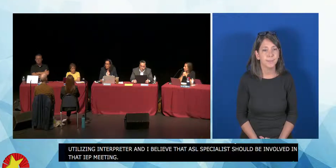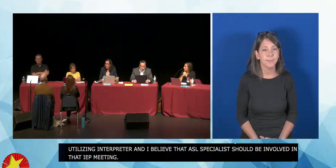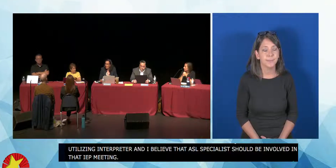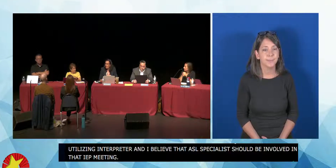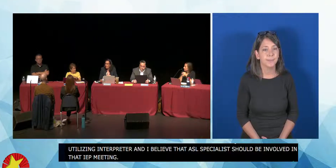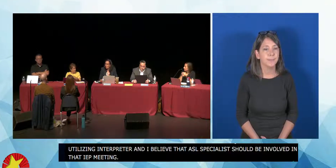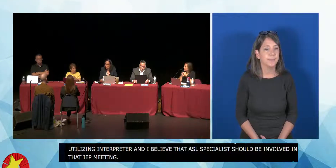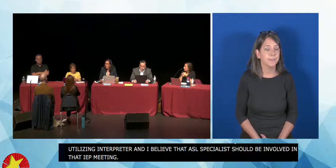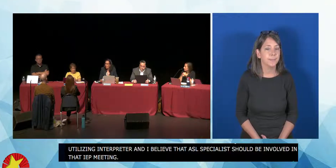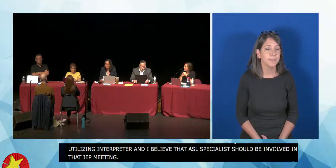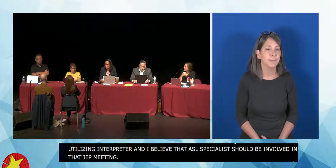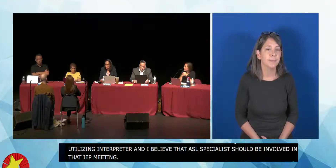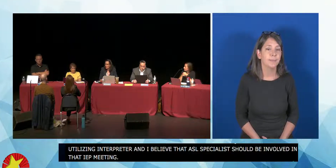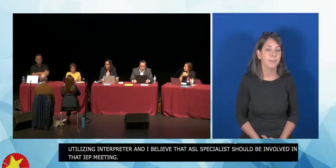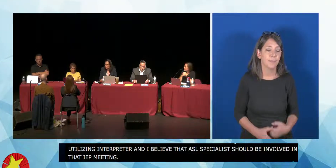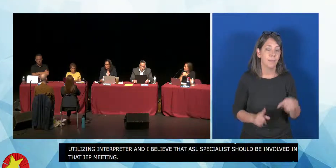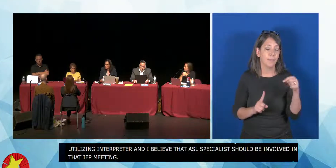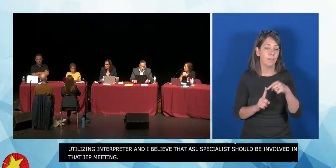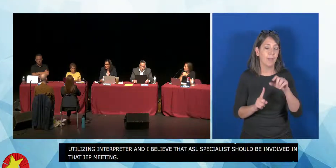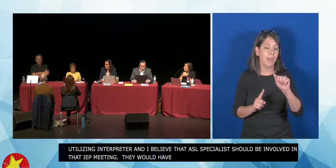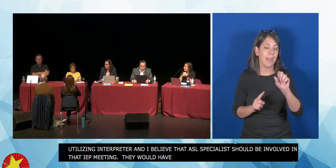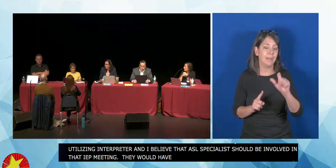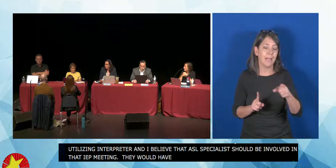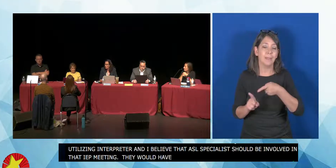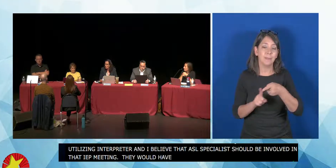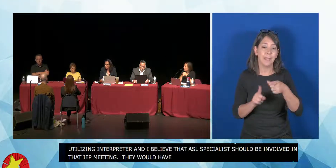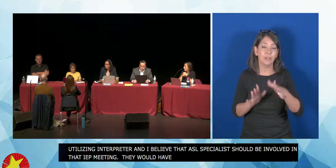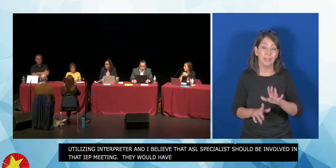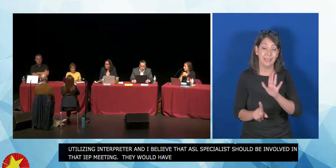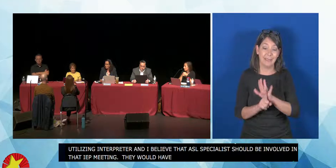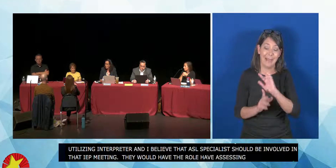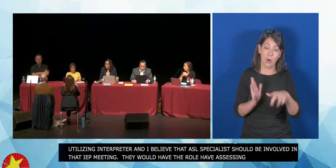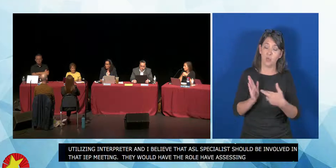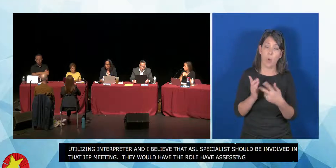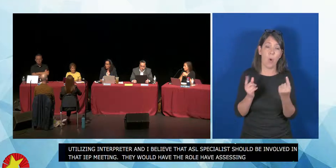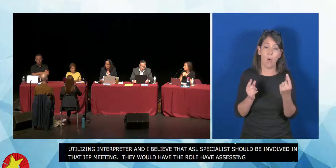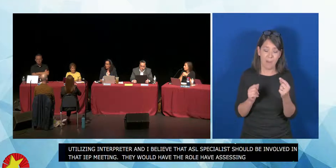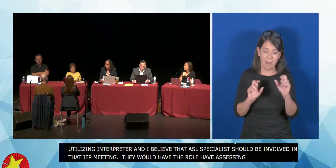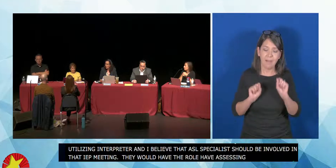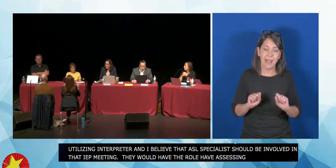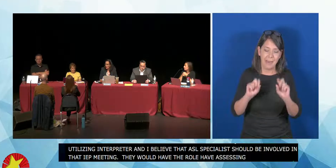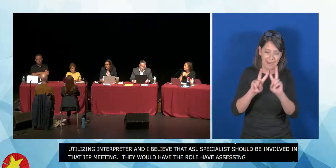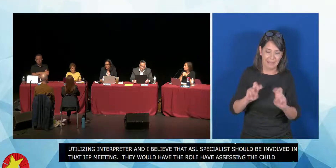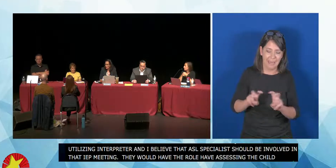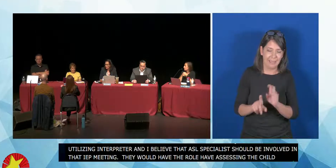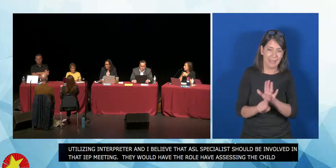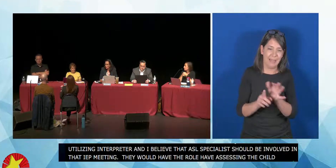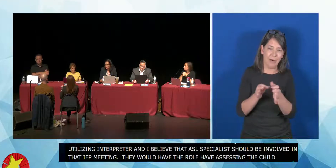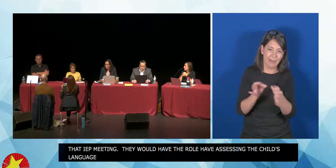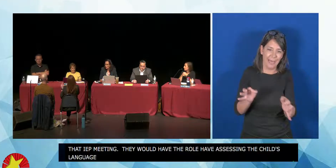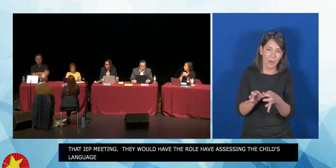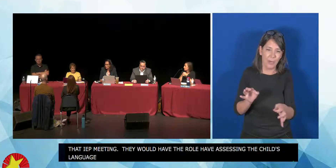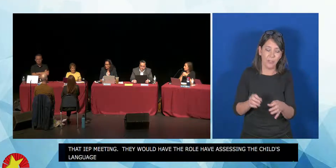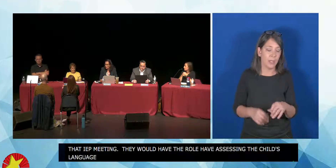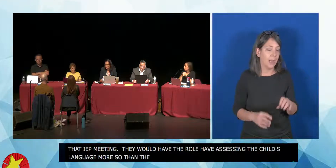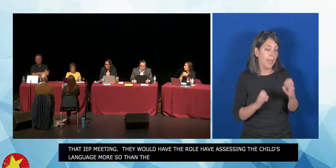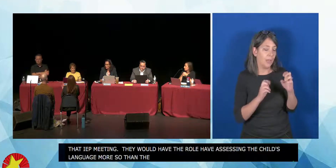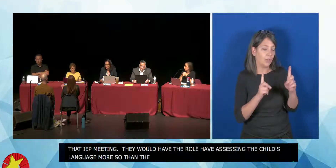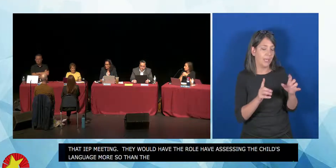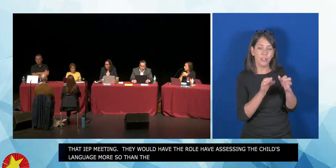They would have the role of assessing a child's language more so than the educational interpreter